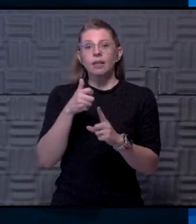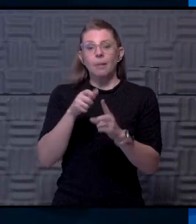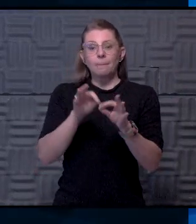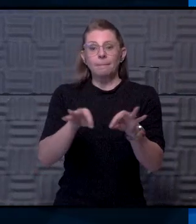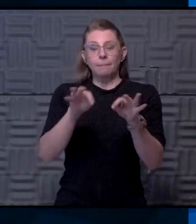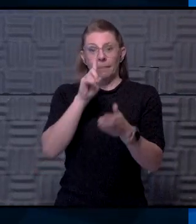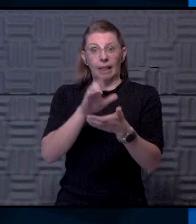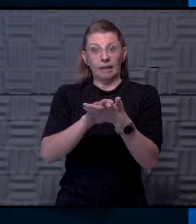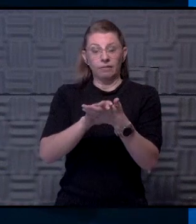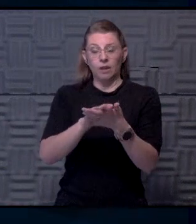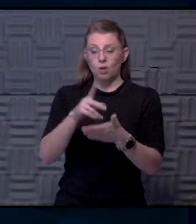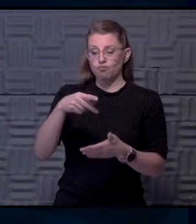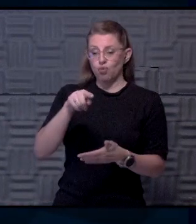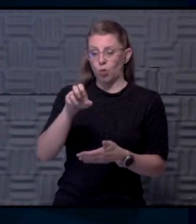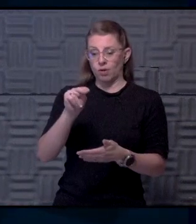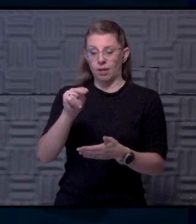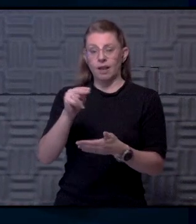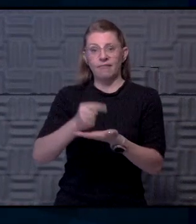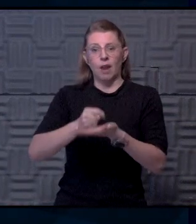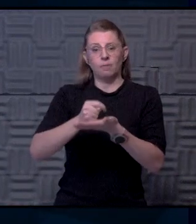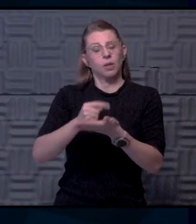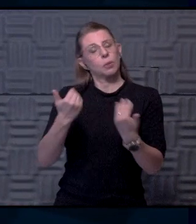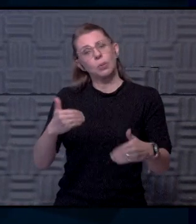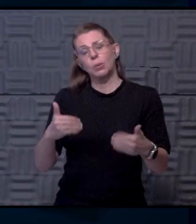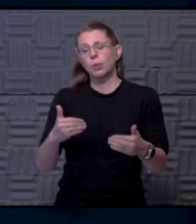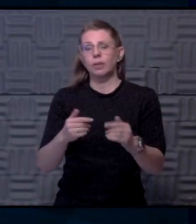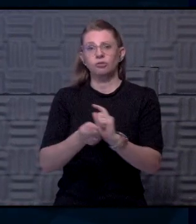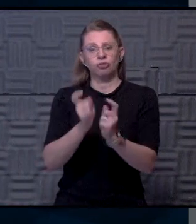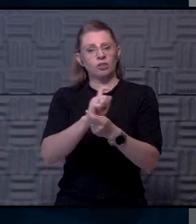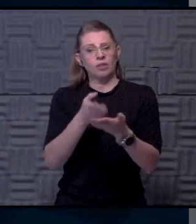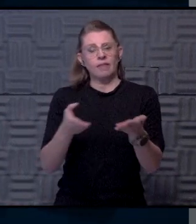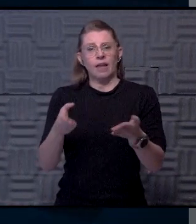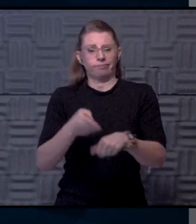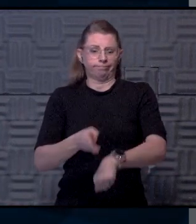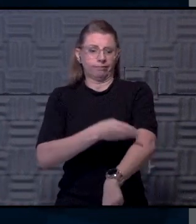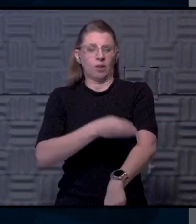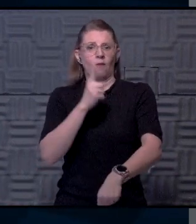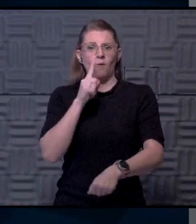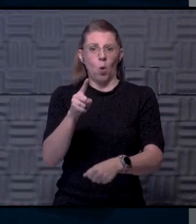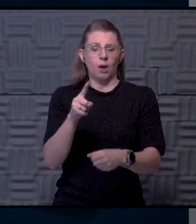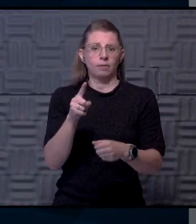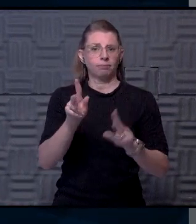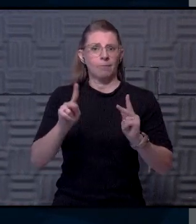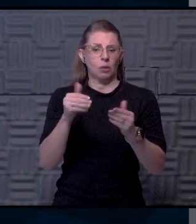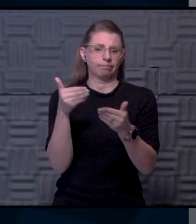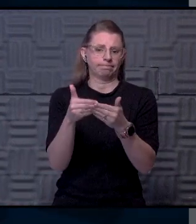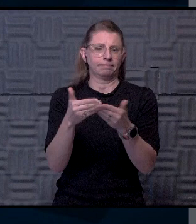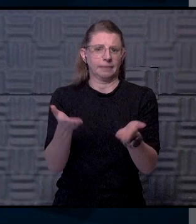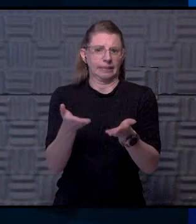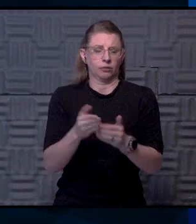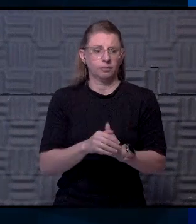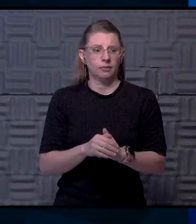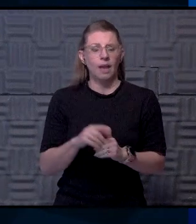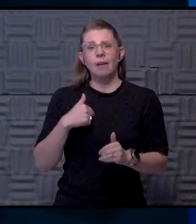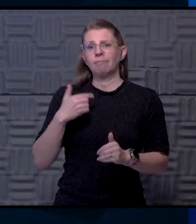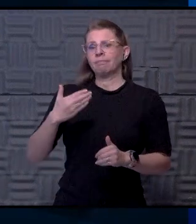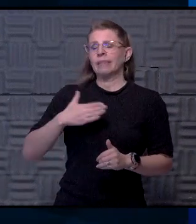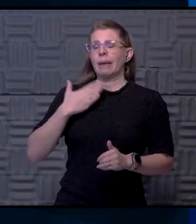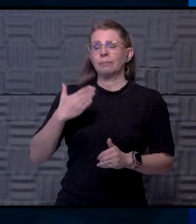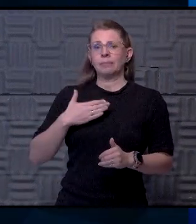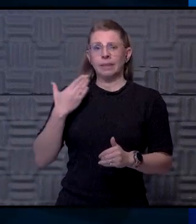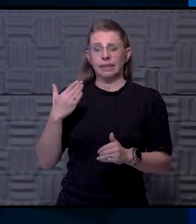is a game changer for cancer patients in the metro and surrounding region. I am so happy that it's here